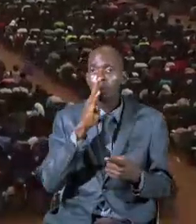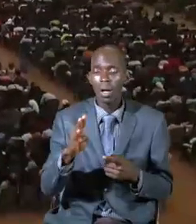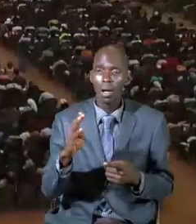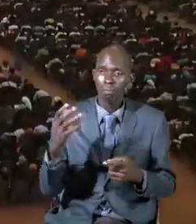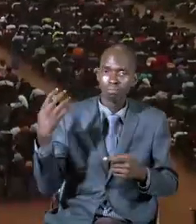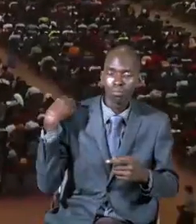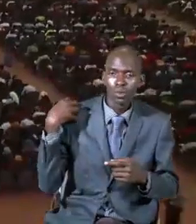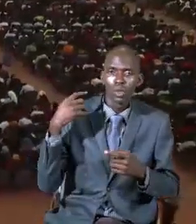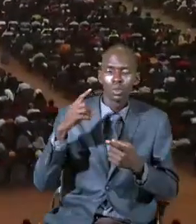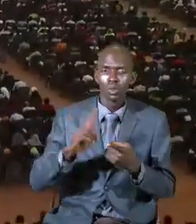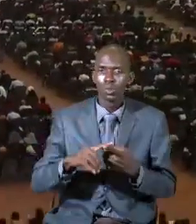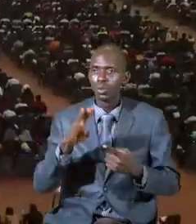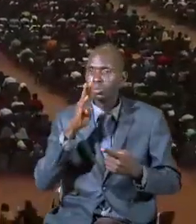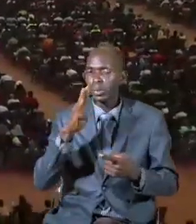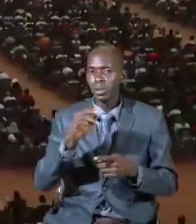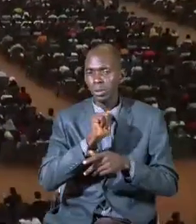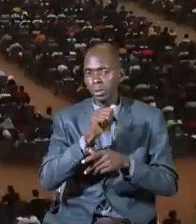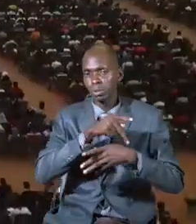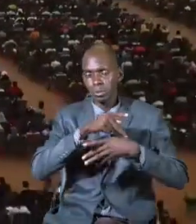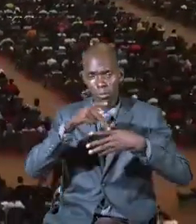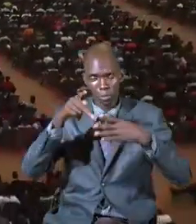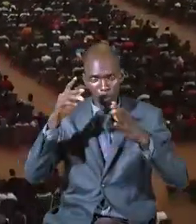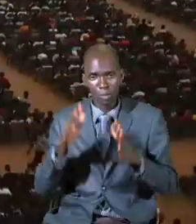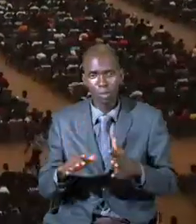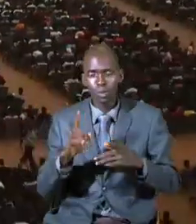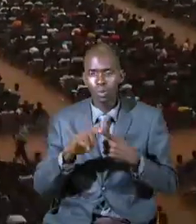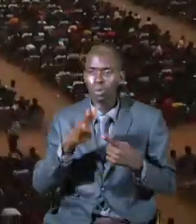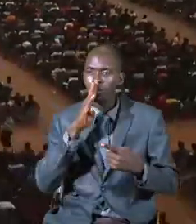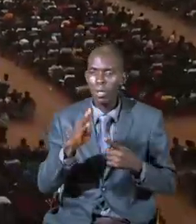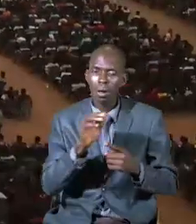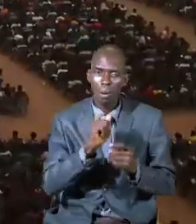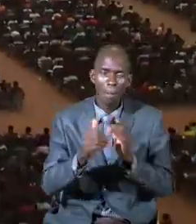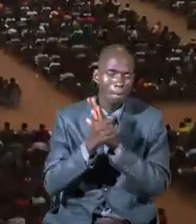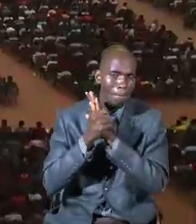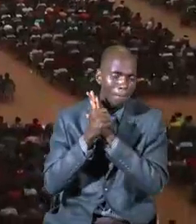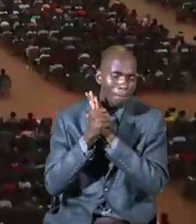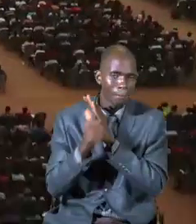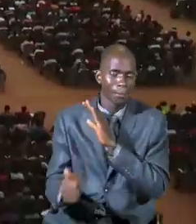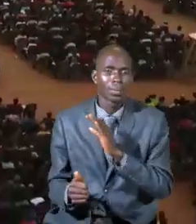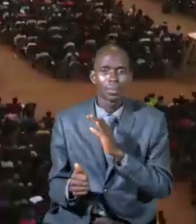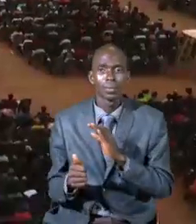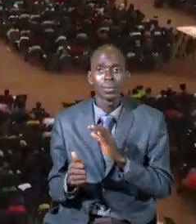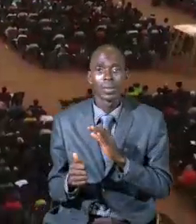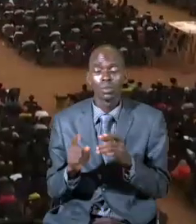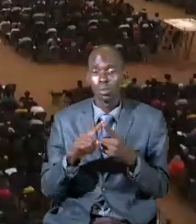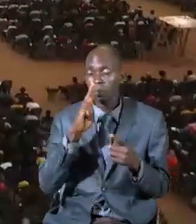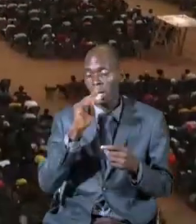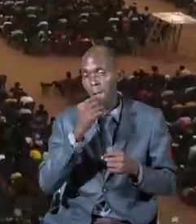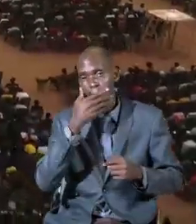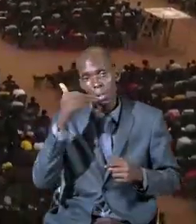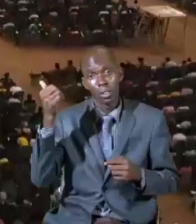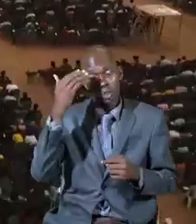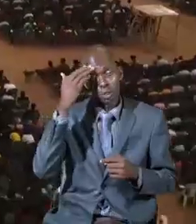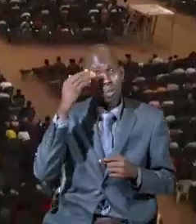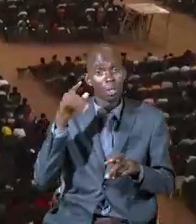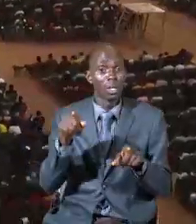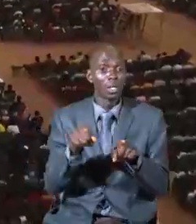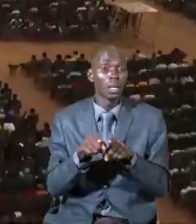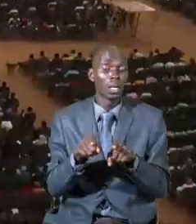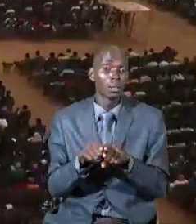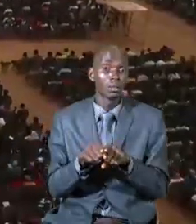And those who are married, your husband, your father, Maybe you're a professional person, you're an